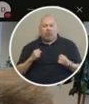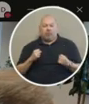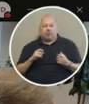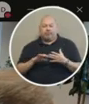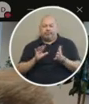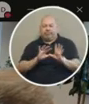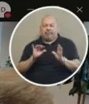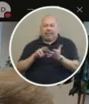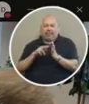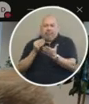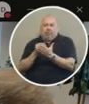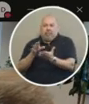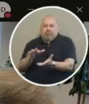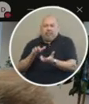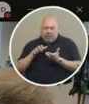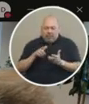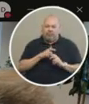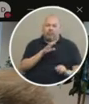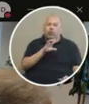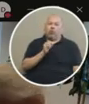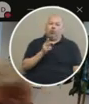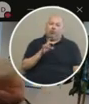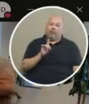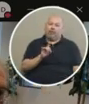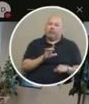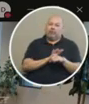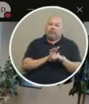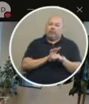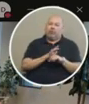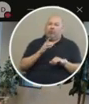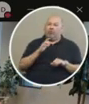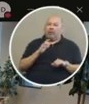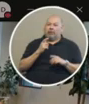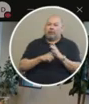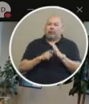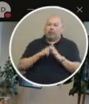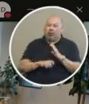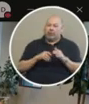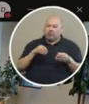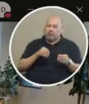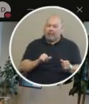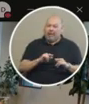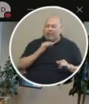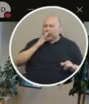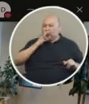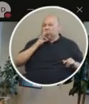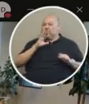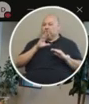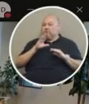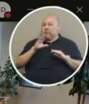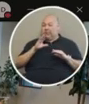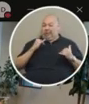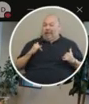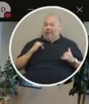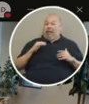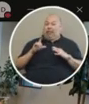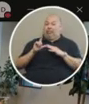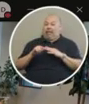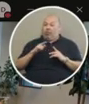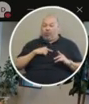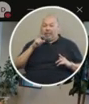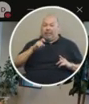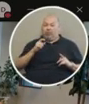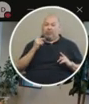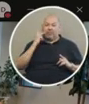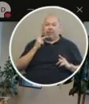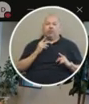we submit for COVID costs. Okay. Yeah, because I think they're really, sooner than later, we're going to see that need just really continue to grow and